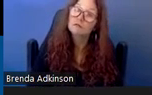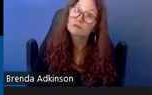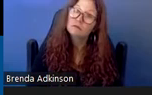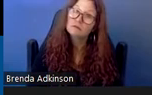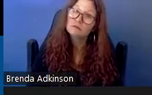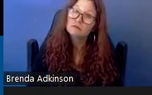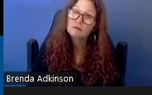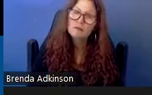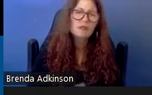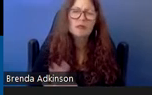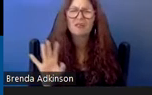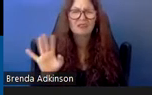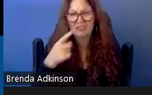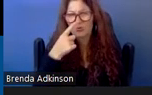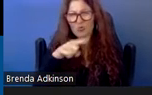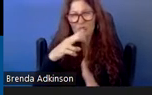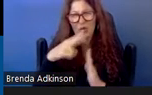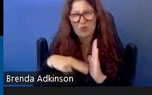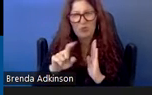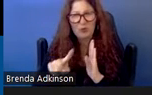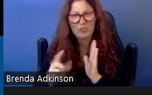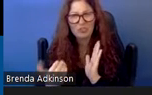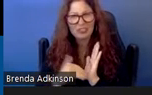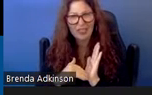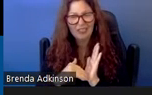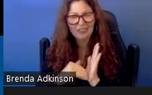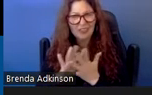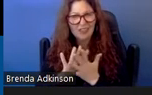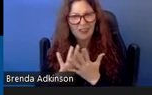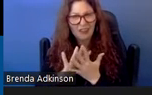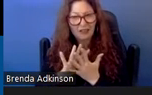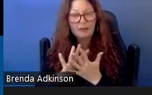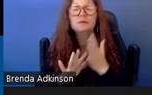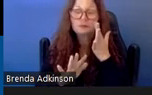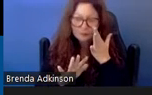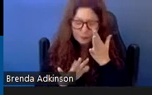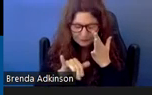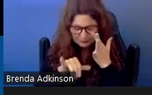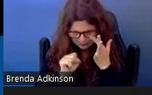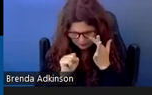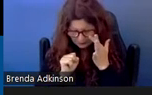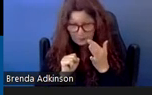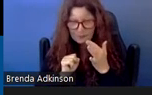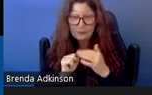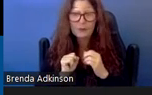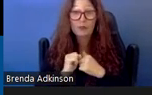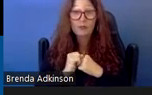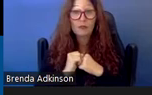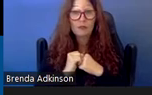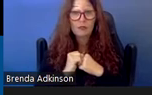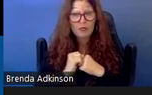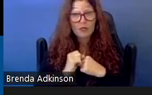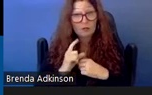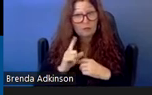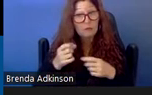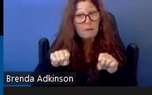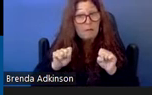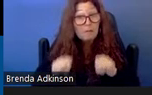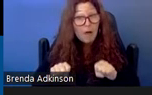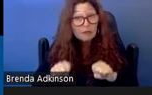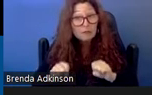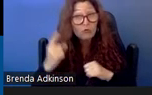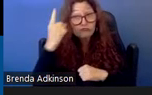Jennifer, could you repeat that one, please? Yep. Is there any consideration of a policy change